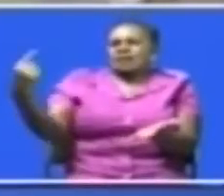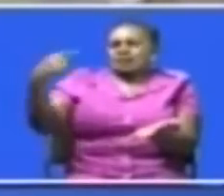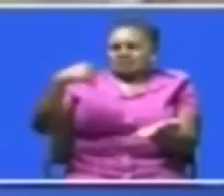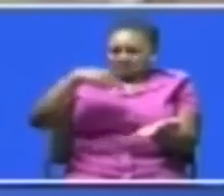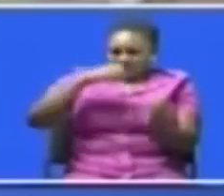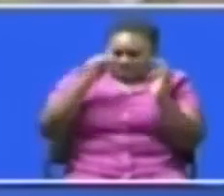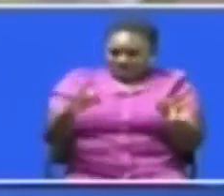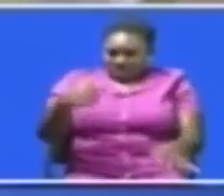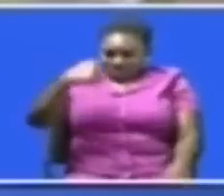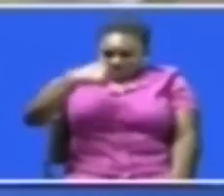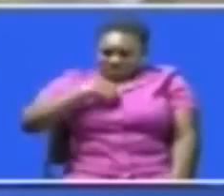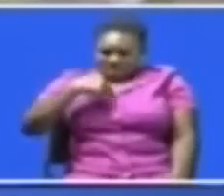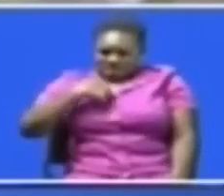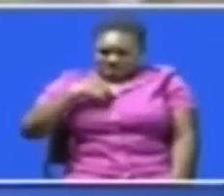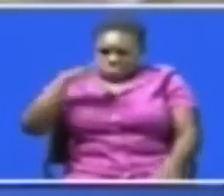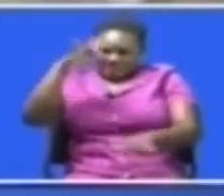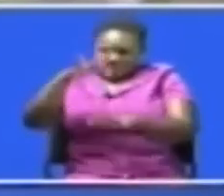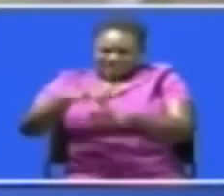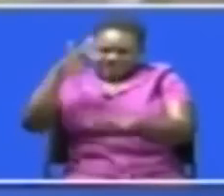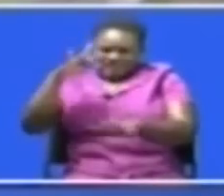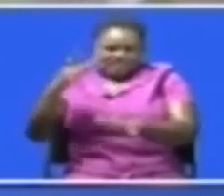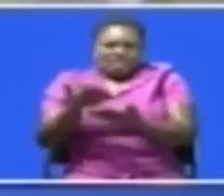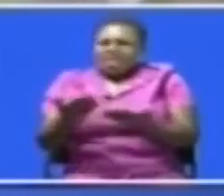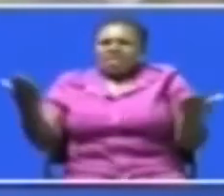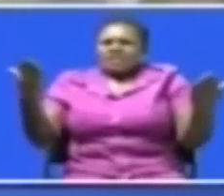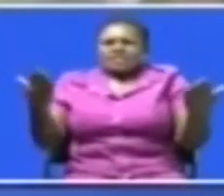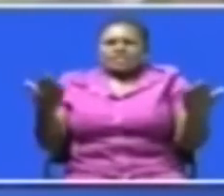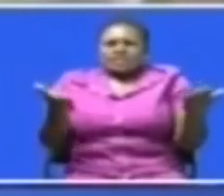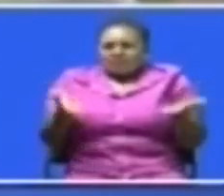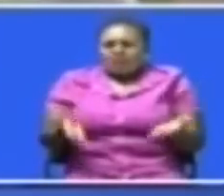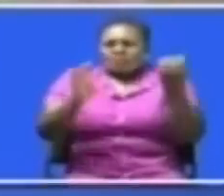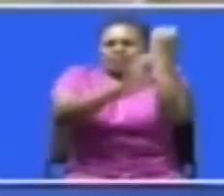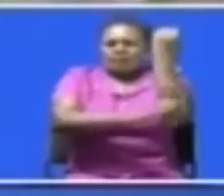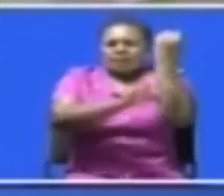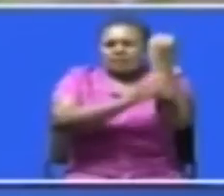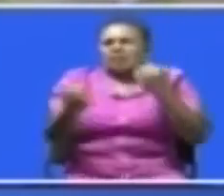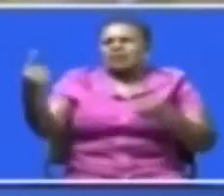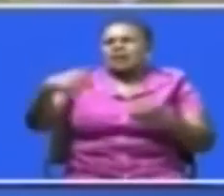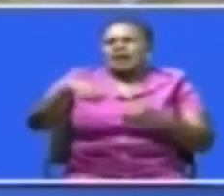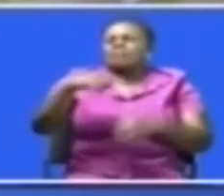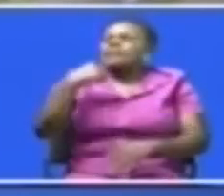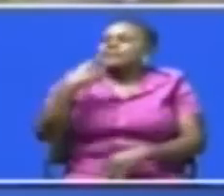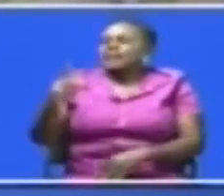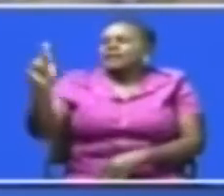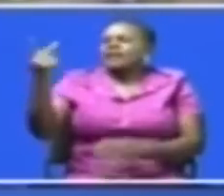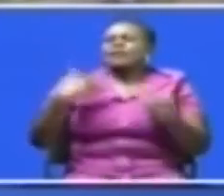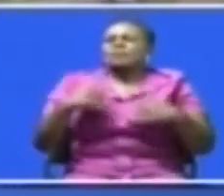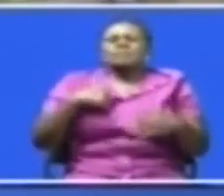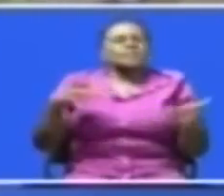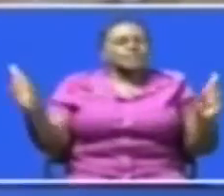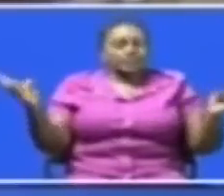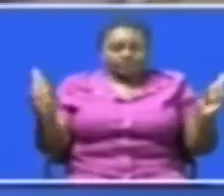Rashid Mohamed, niliguza kitu yoyote katika nchi ya Kenya. Waje waambie wa Kenya, mimi niko